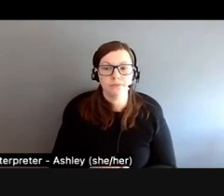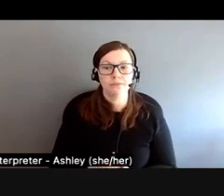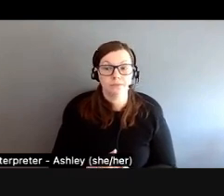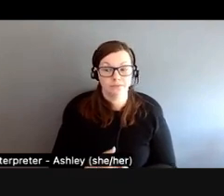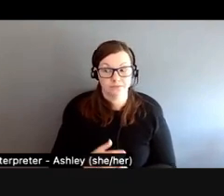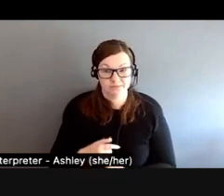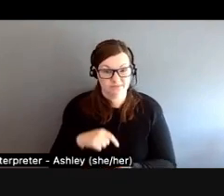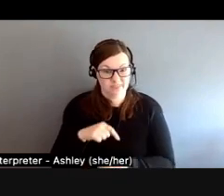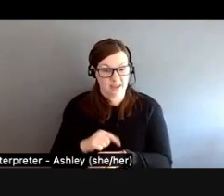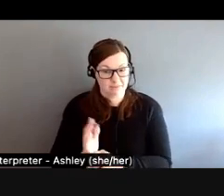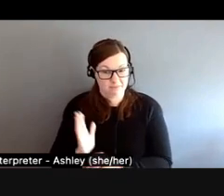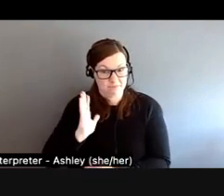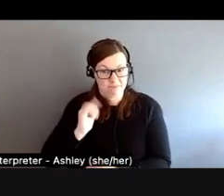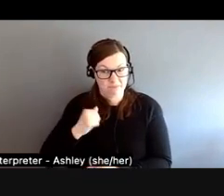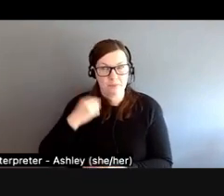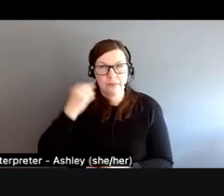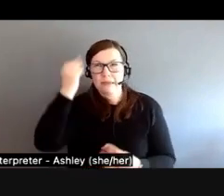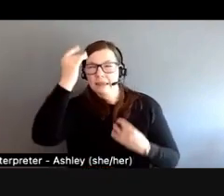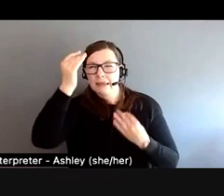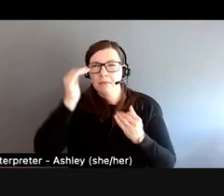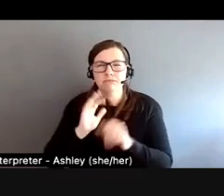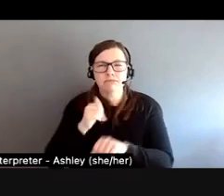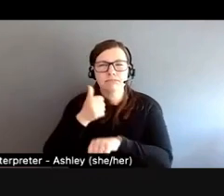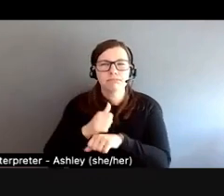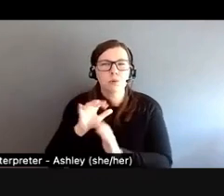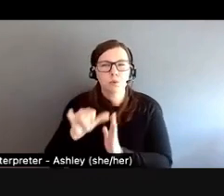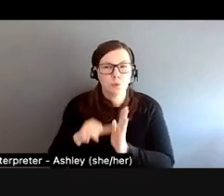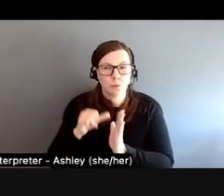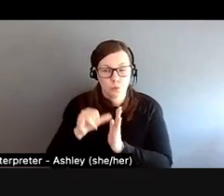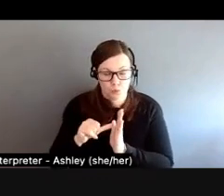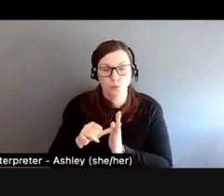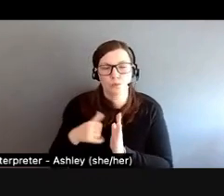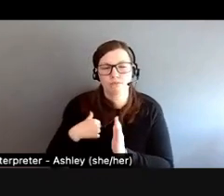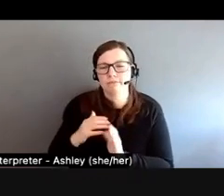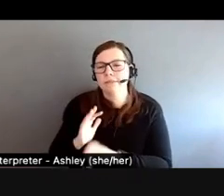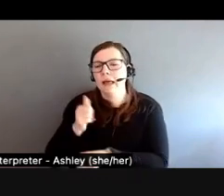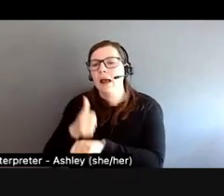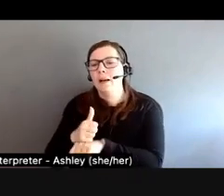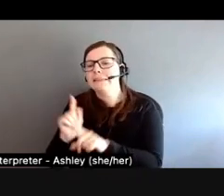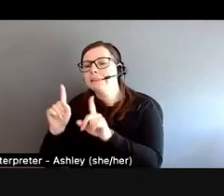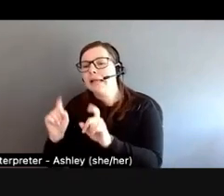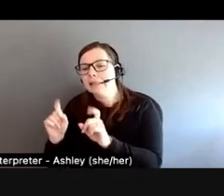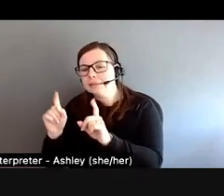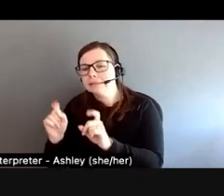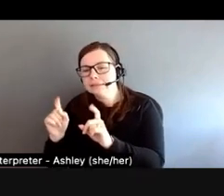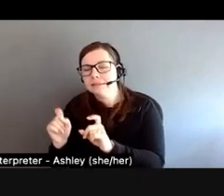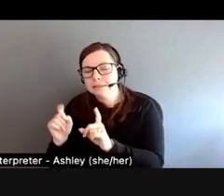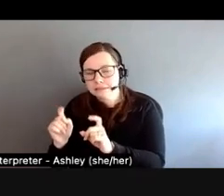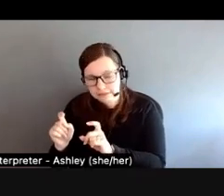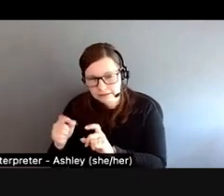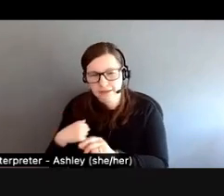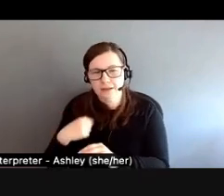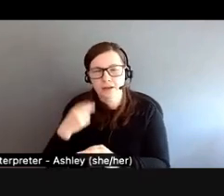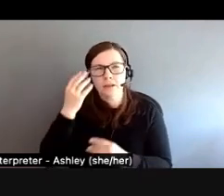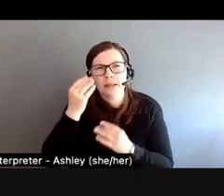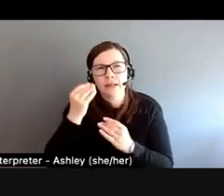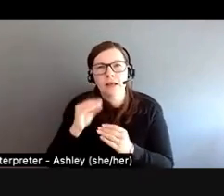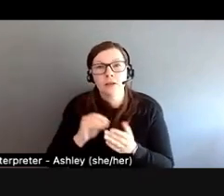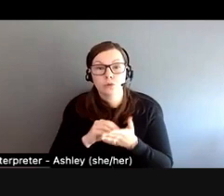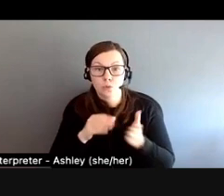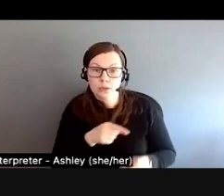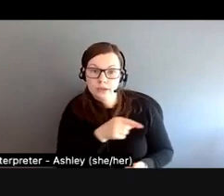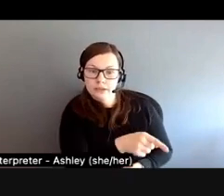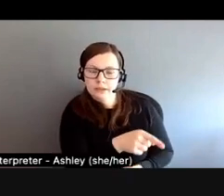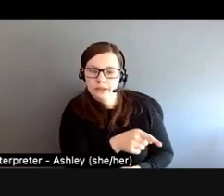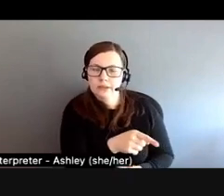channel, and we were testing it, actually, we were thinking, how can we make our learners able